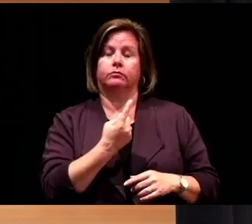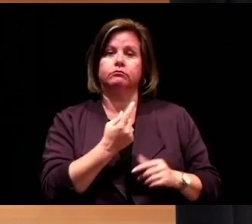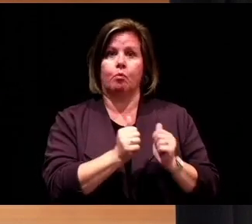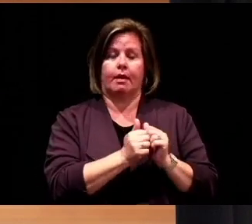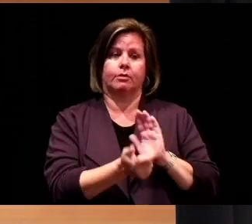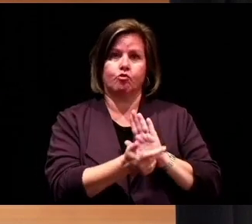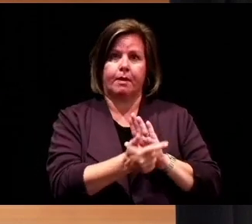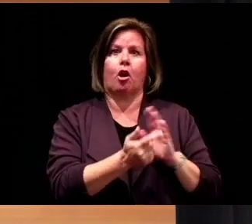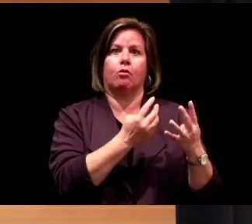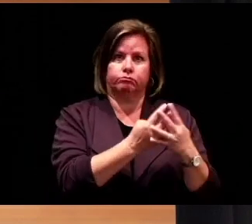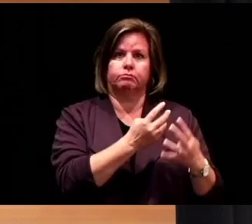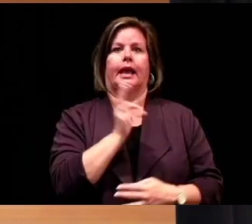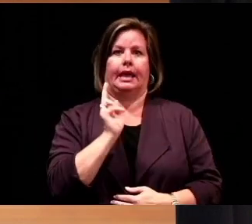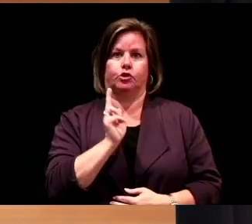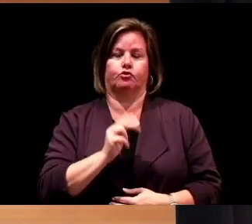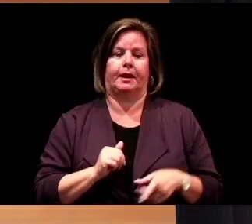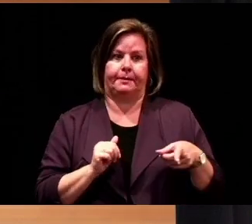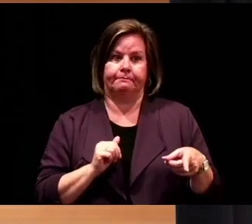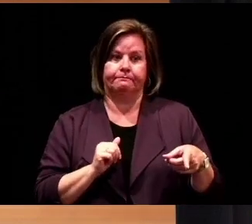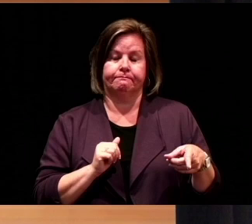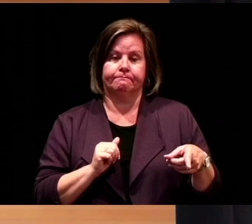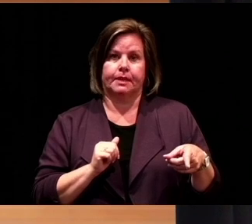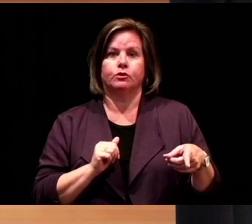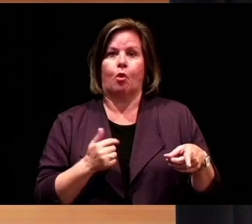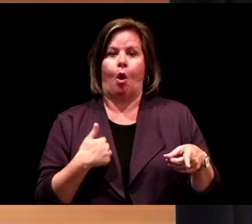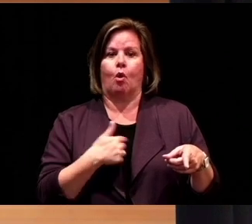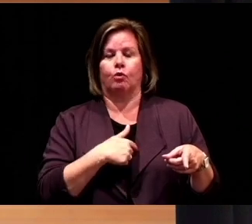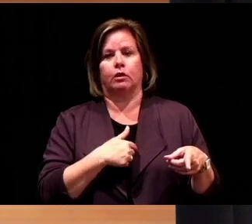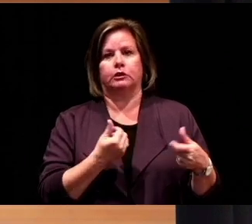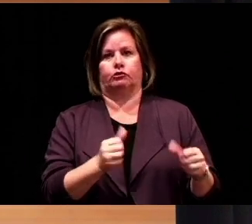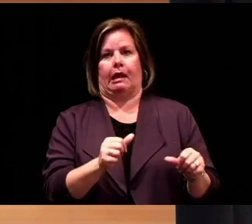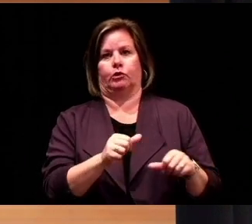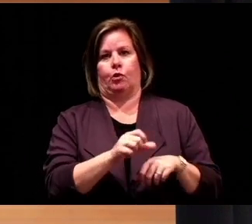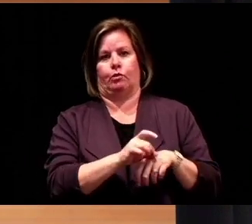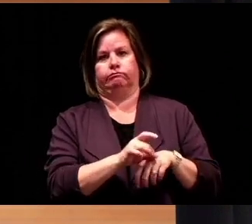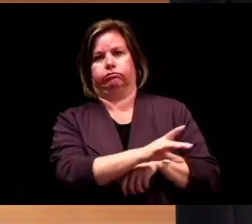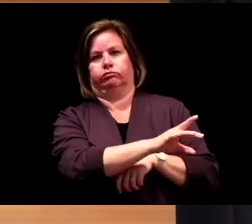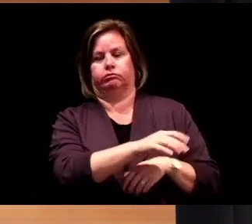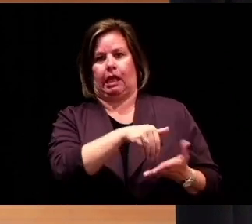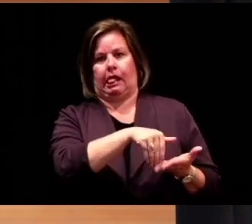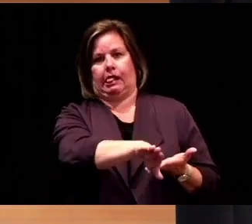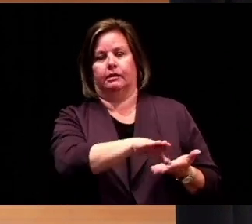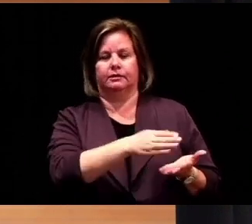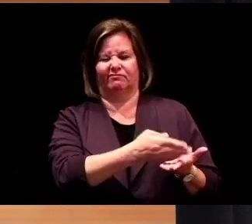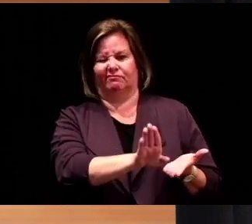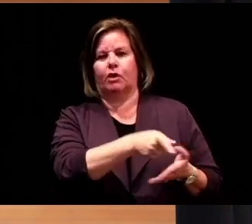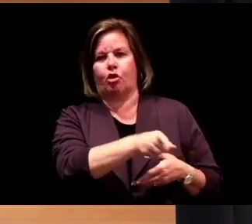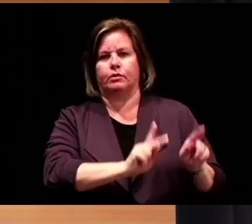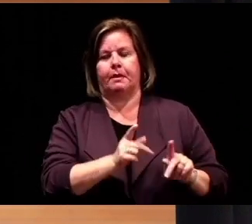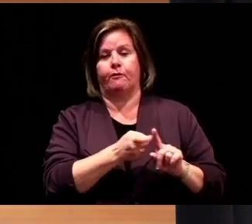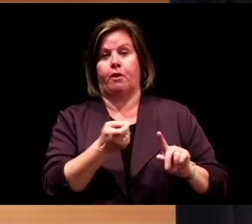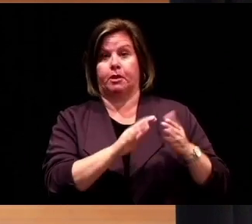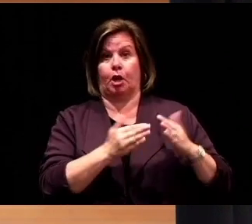well. Now, finally, just a minute, a lot of states and local laws have jumped into this issue.